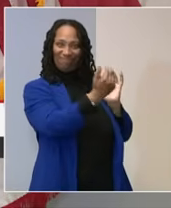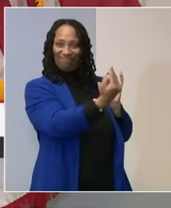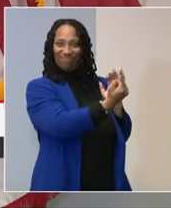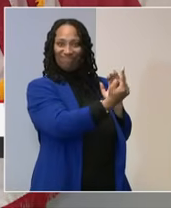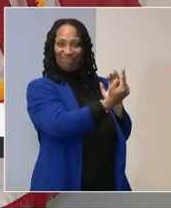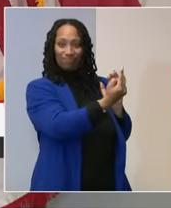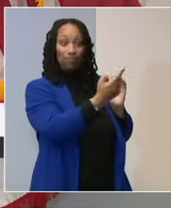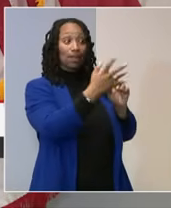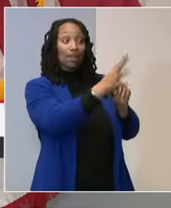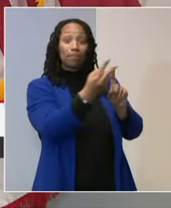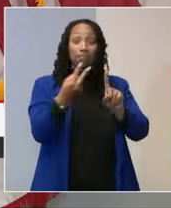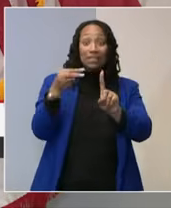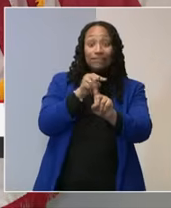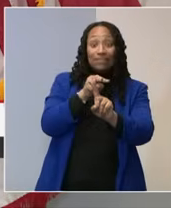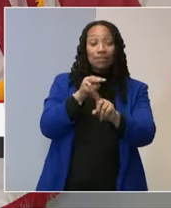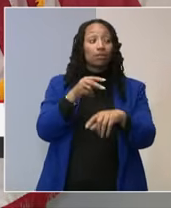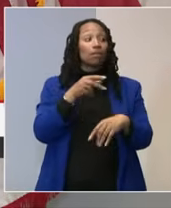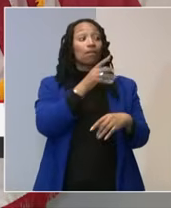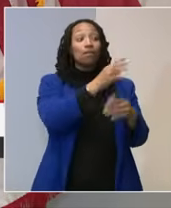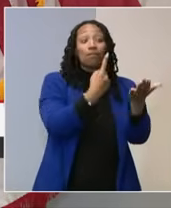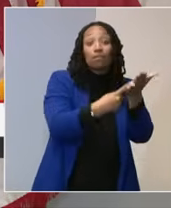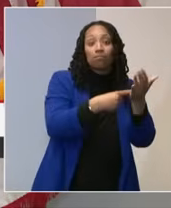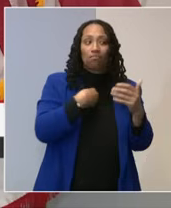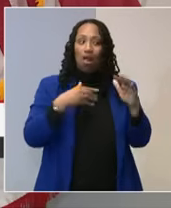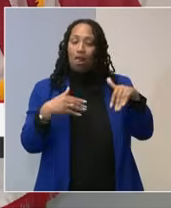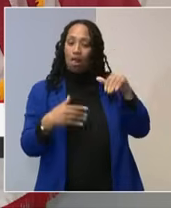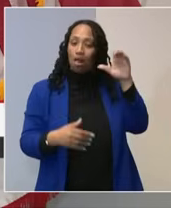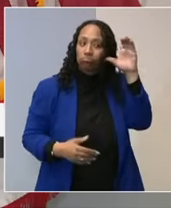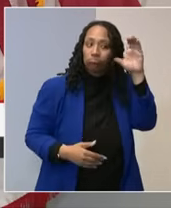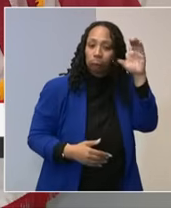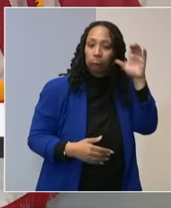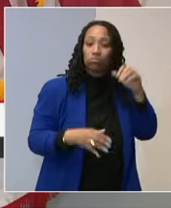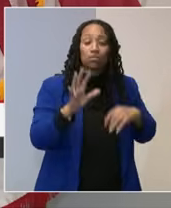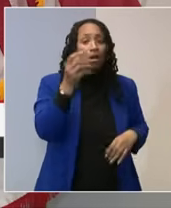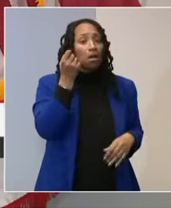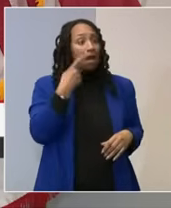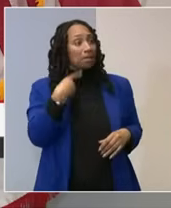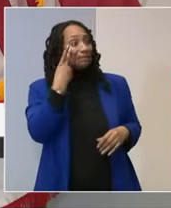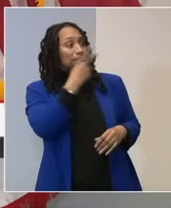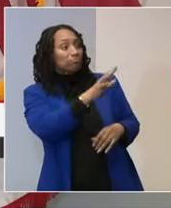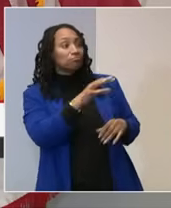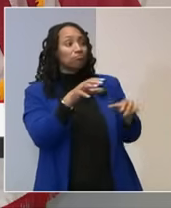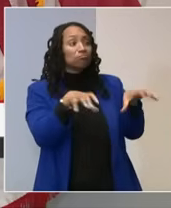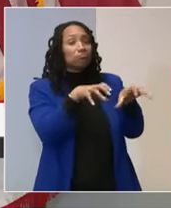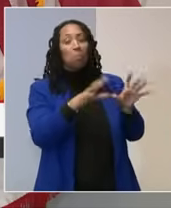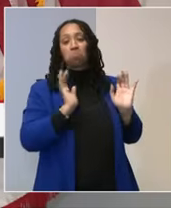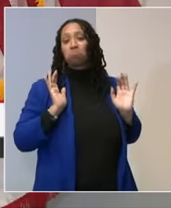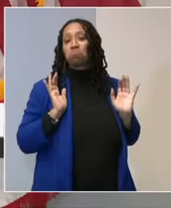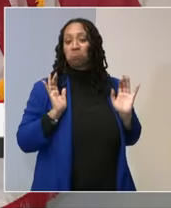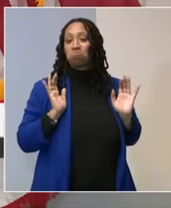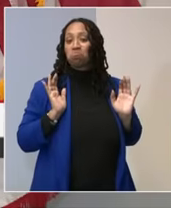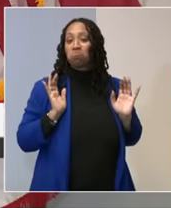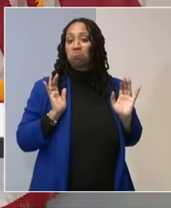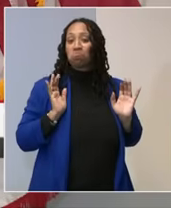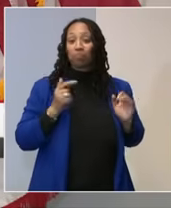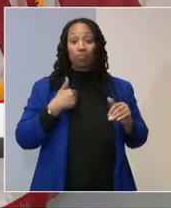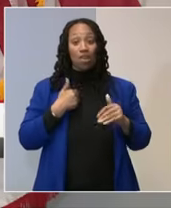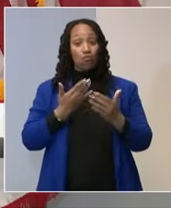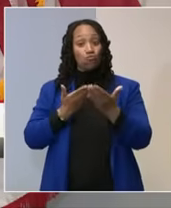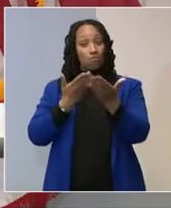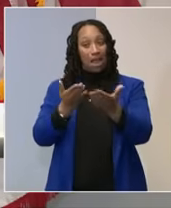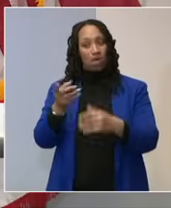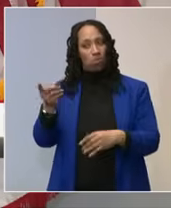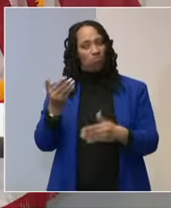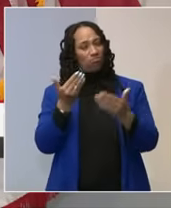on where the board stands. And if the council, I would talk to council members to see where they